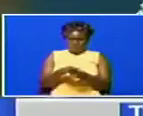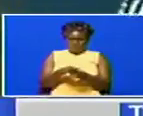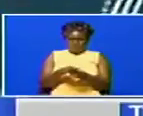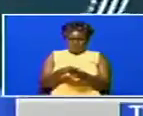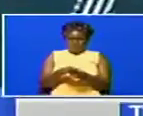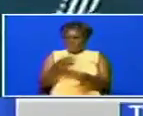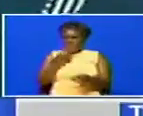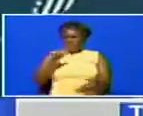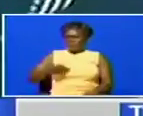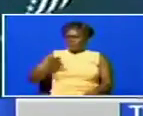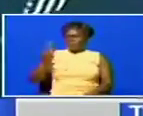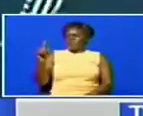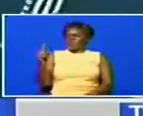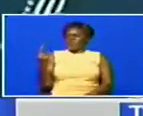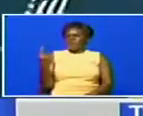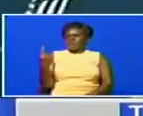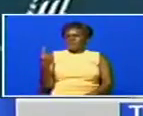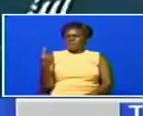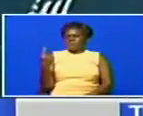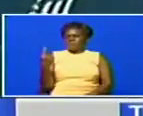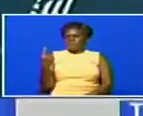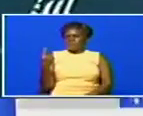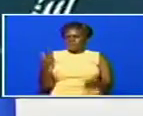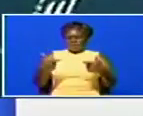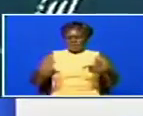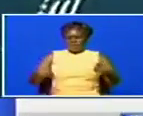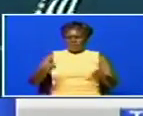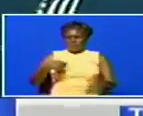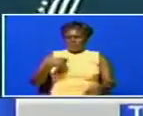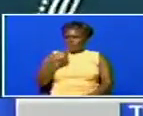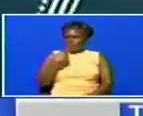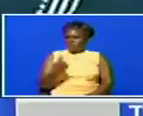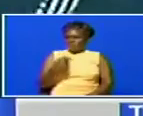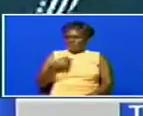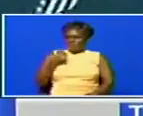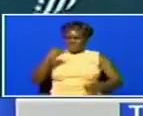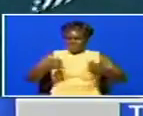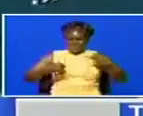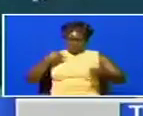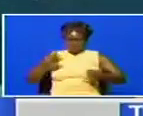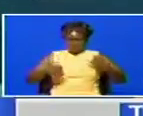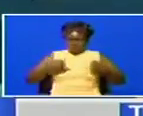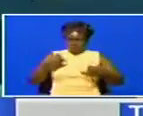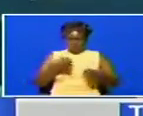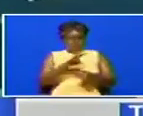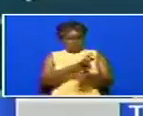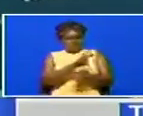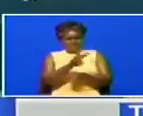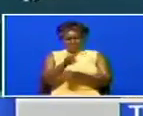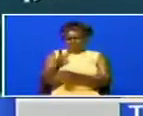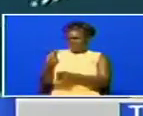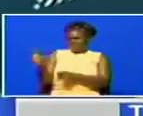Ladies and gentlemen, first of all, let me tell you how much I enjoyed observing the